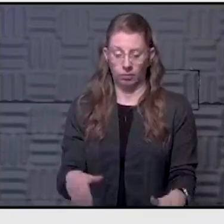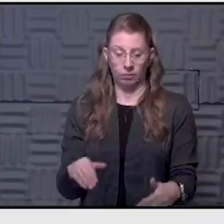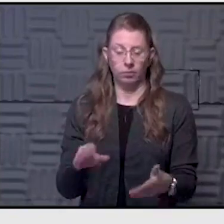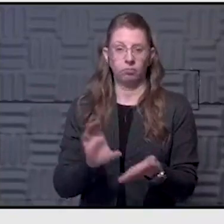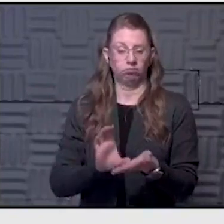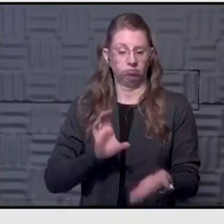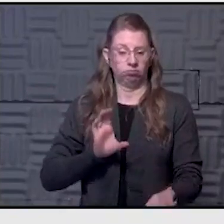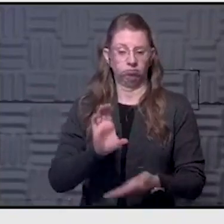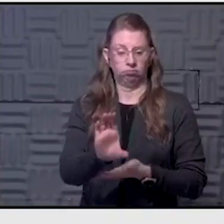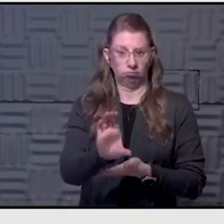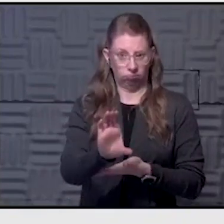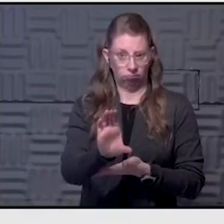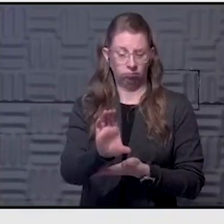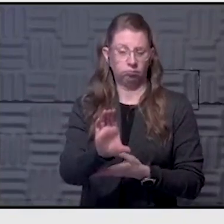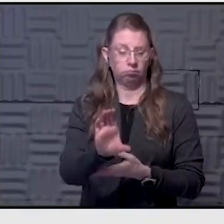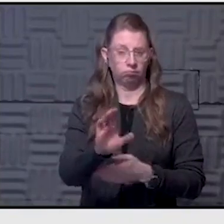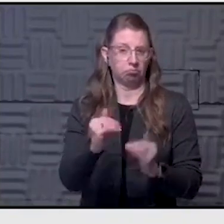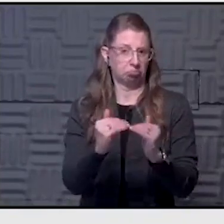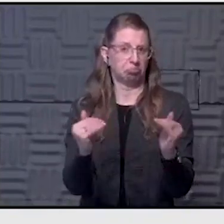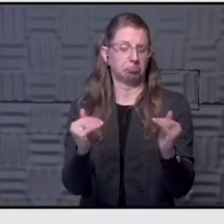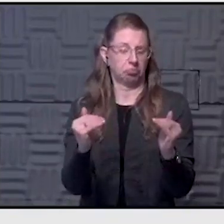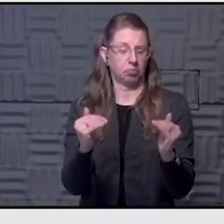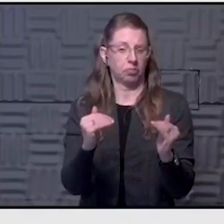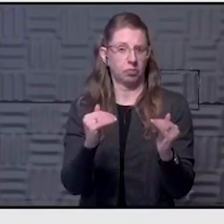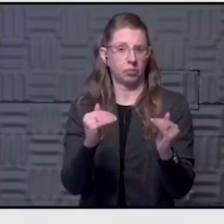proportionate share based on their